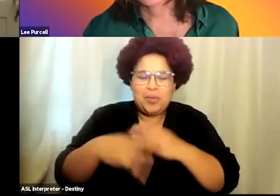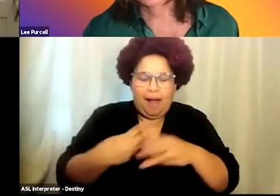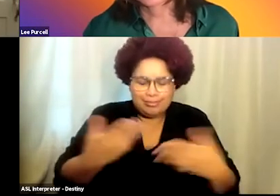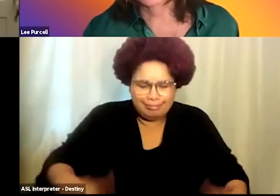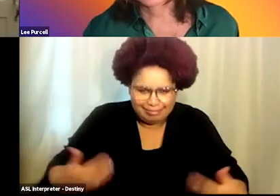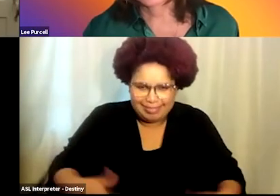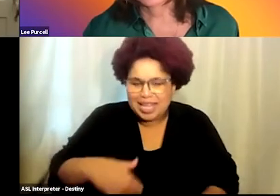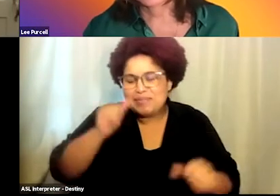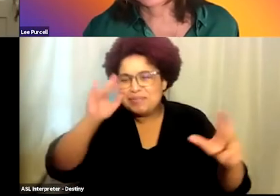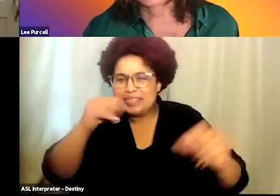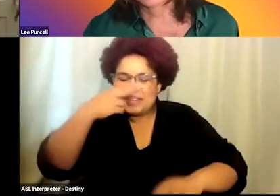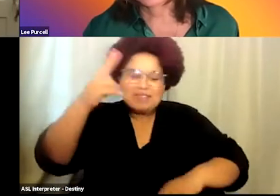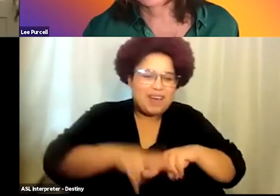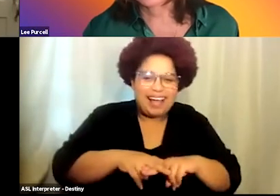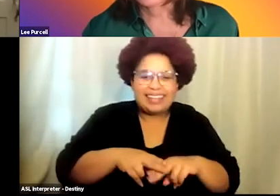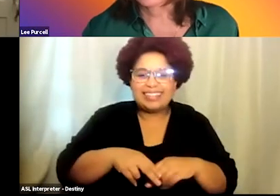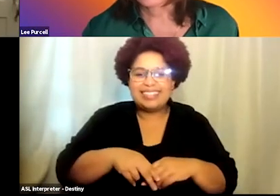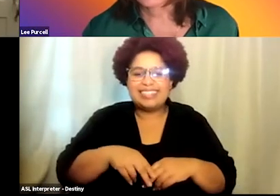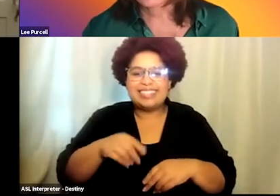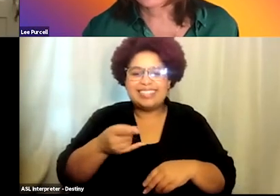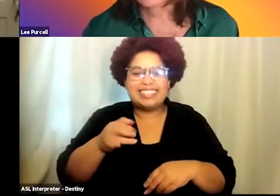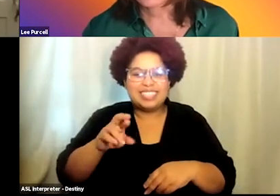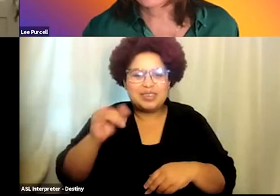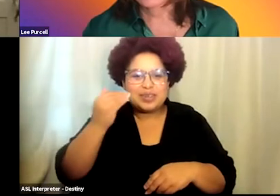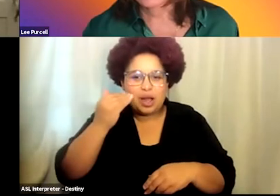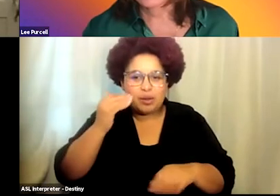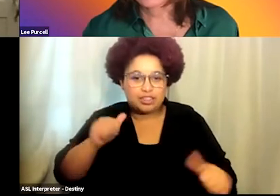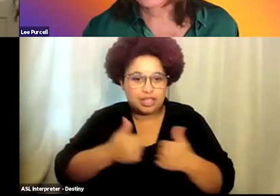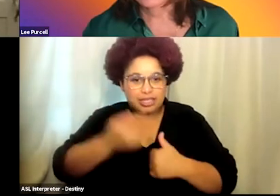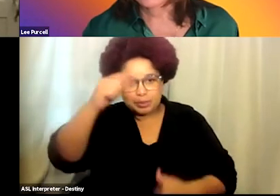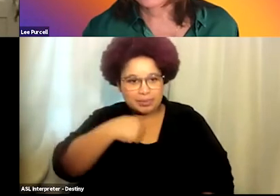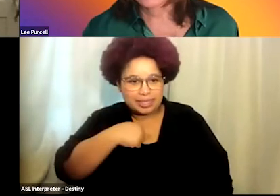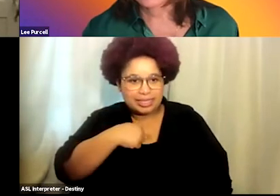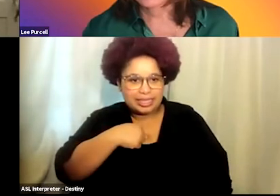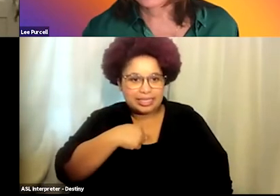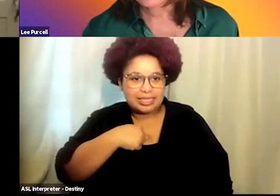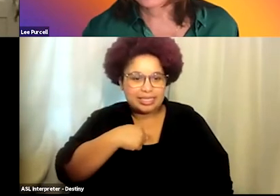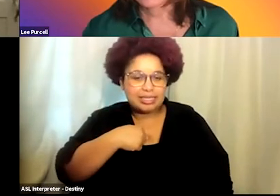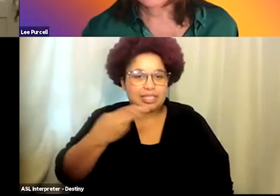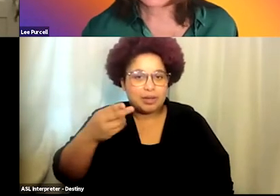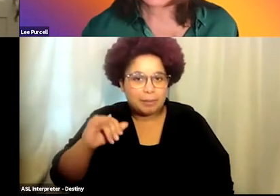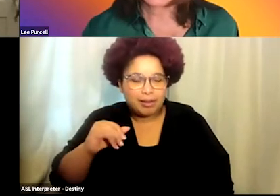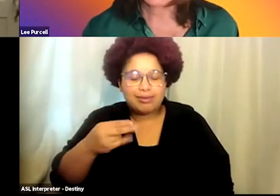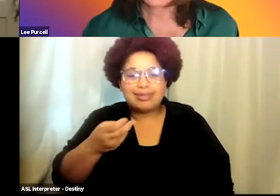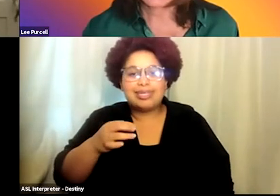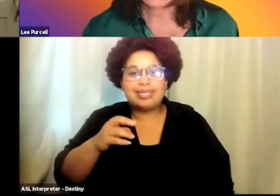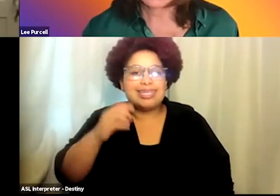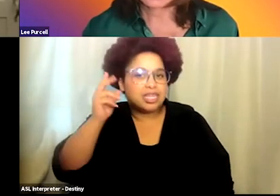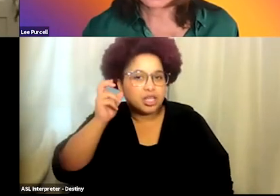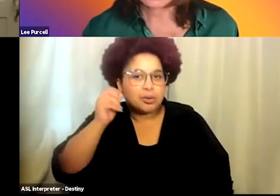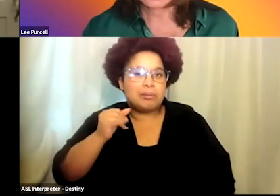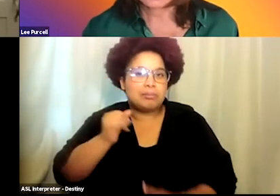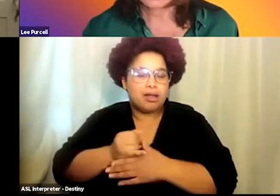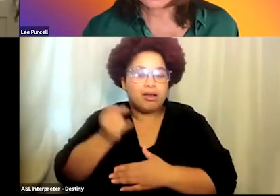and I think Sheri knows it's challenging for me as someone who's hearing impaired, and I